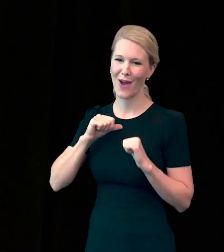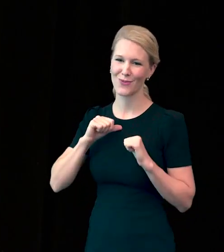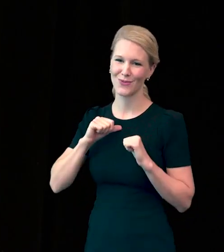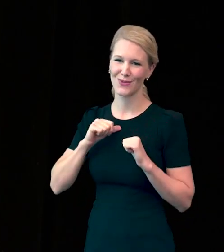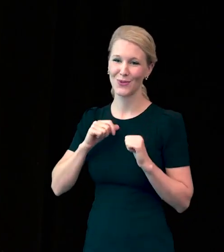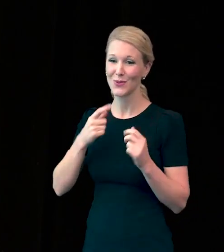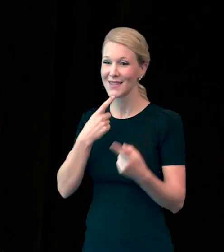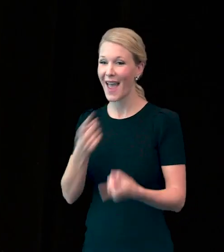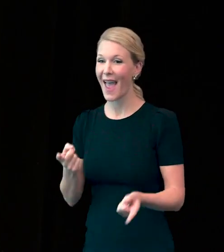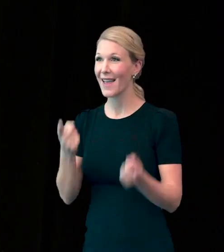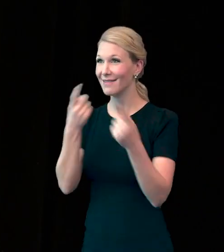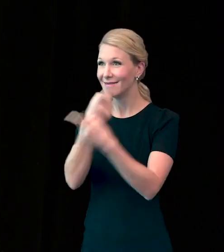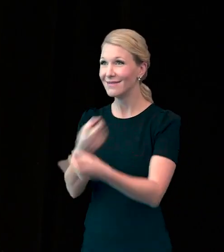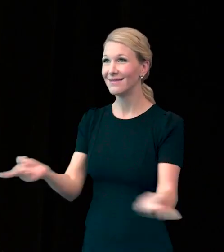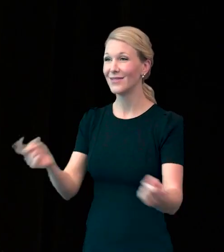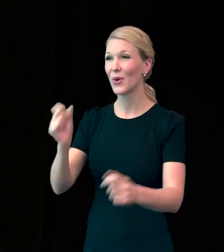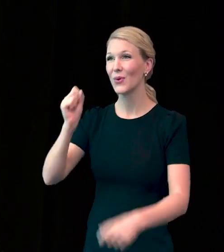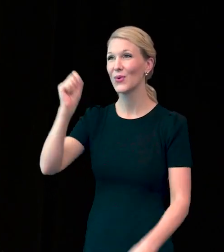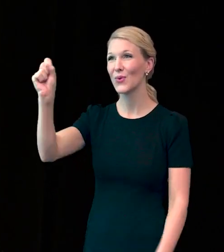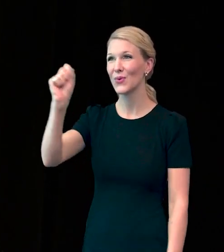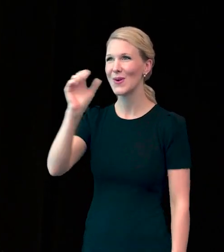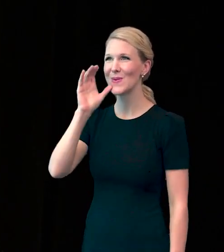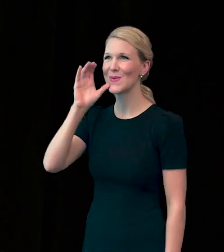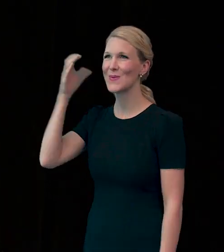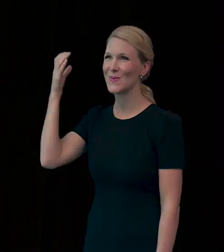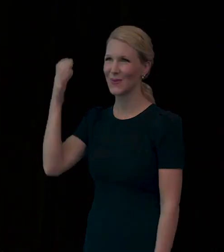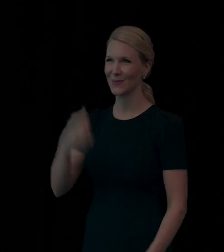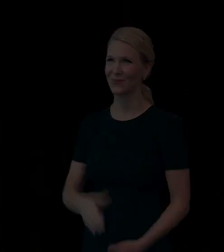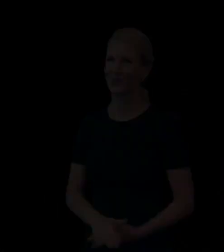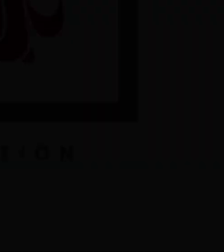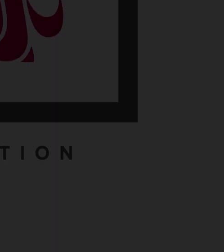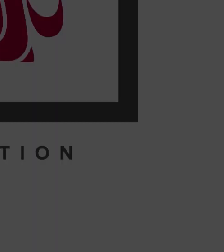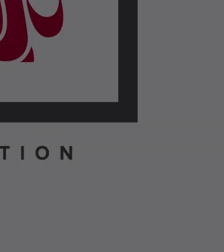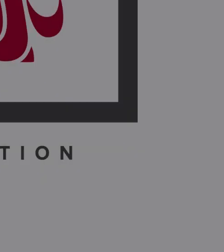community, I am proud to say to all of you, go Cougs.